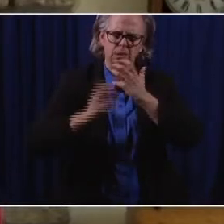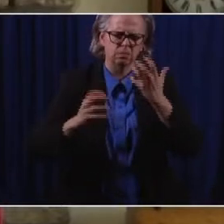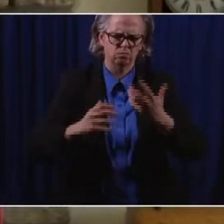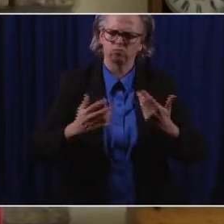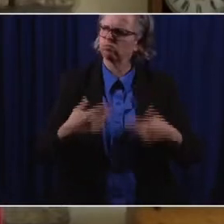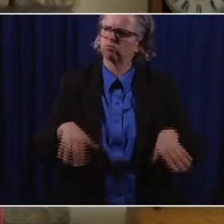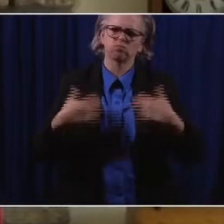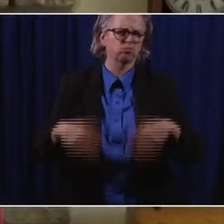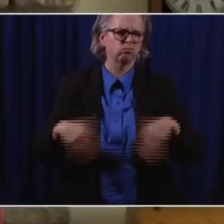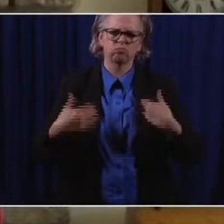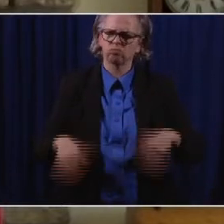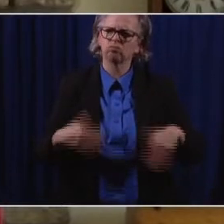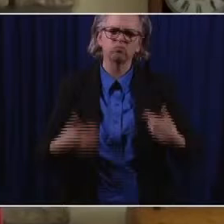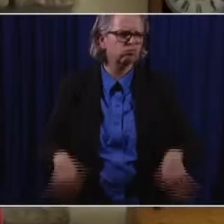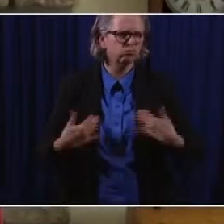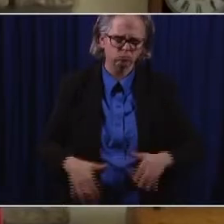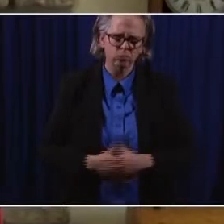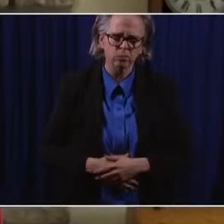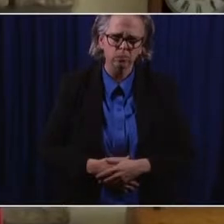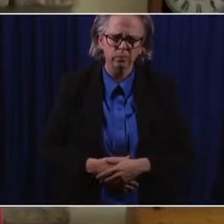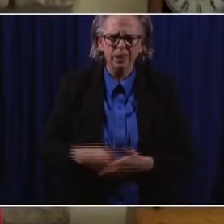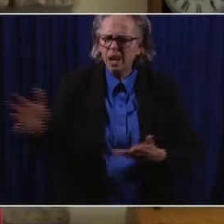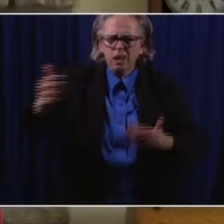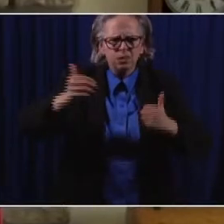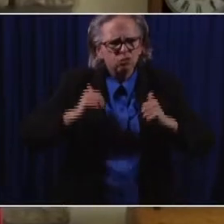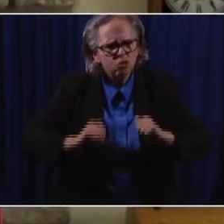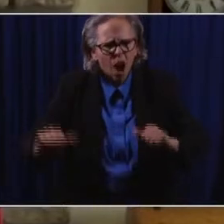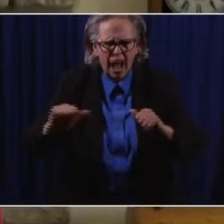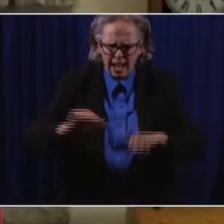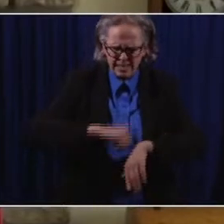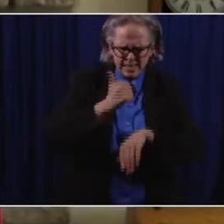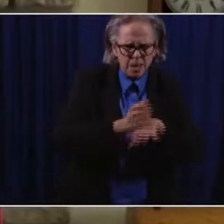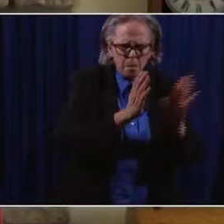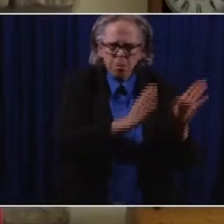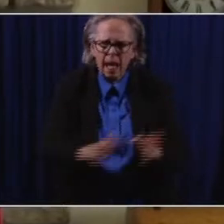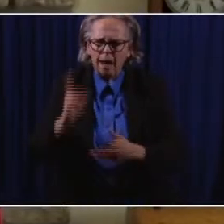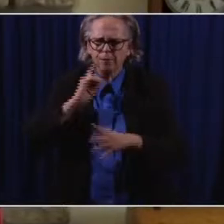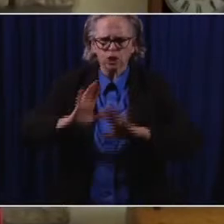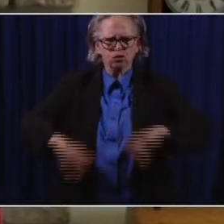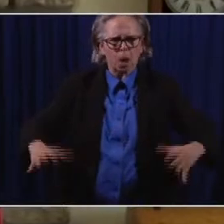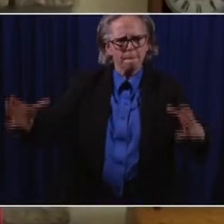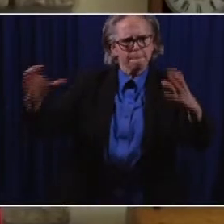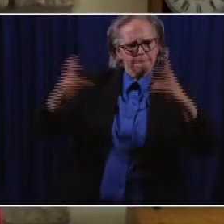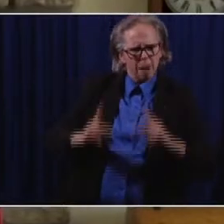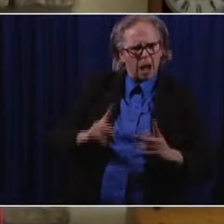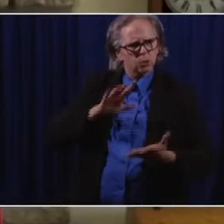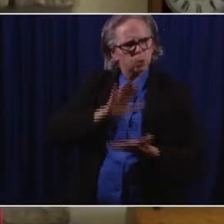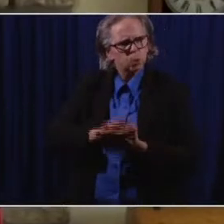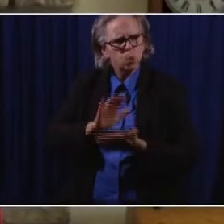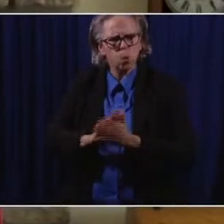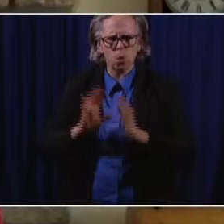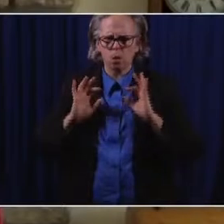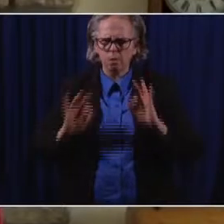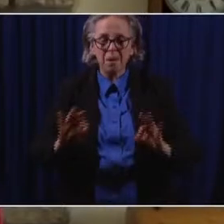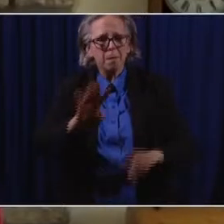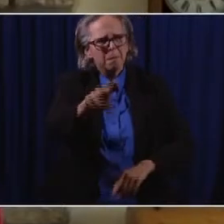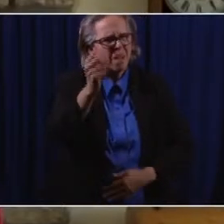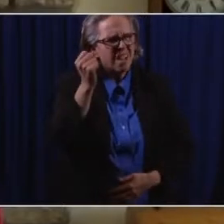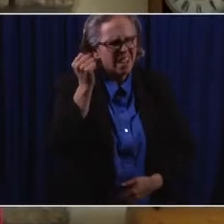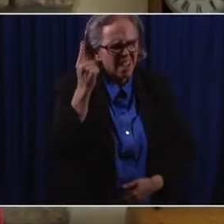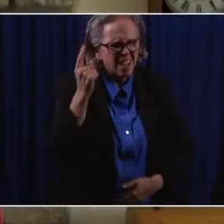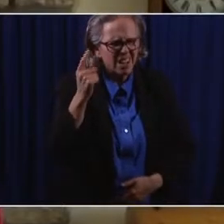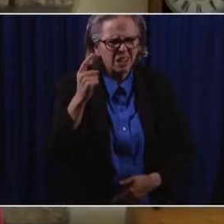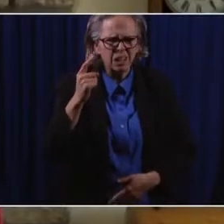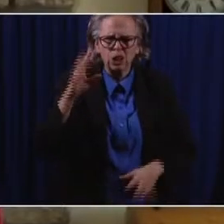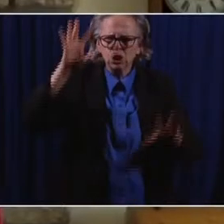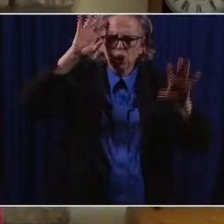trying to get as many of the kids back in school as they can. We've heard from many superintendents, though, about